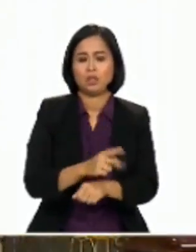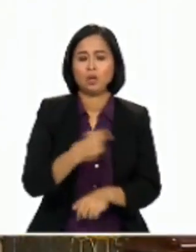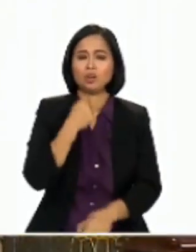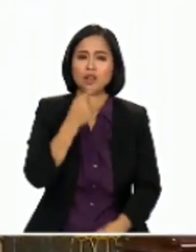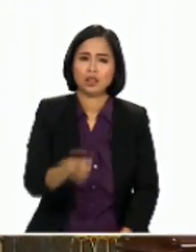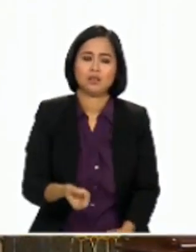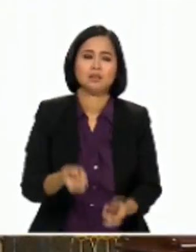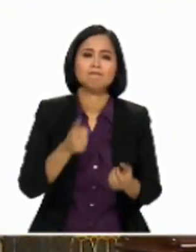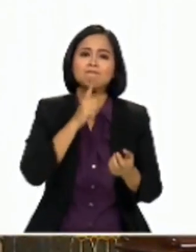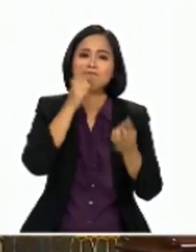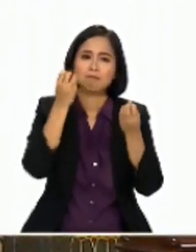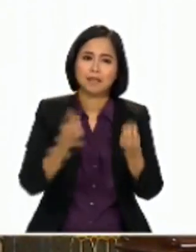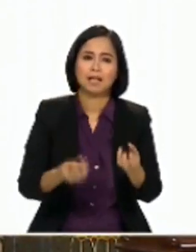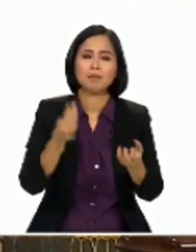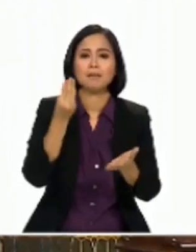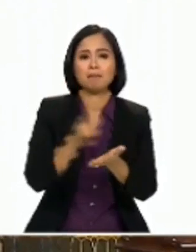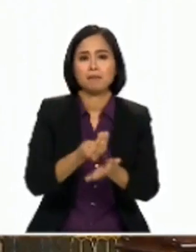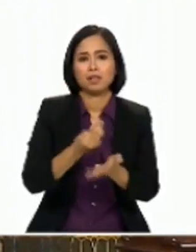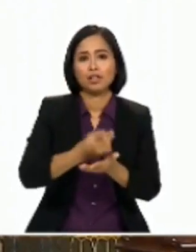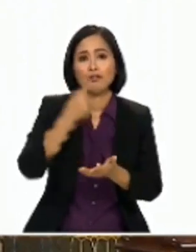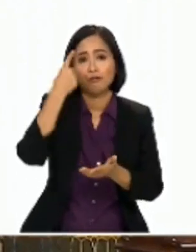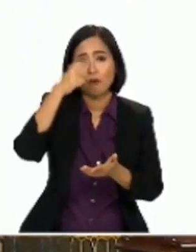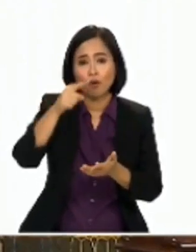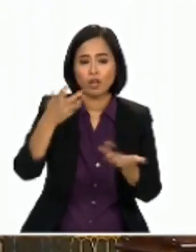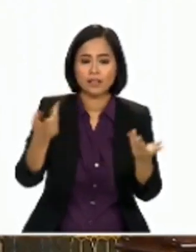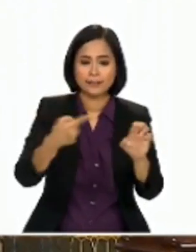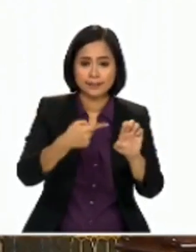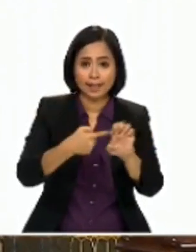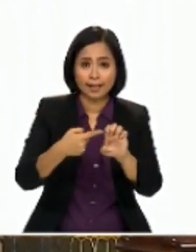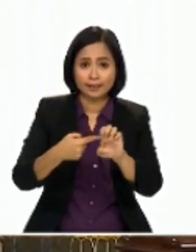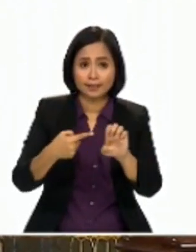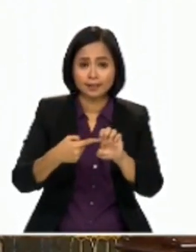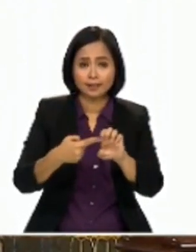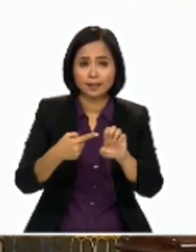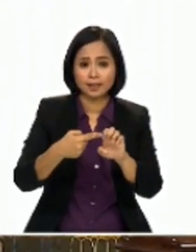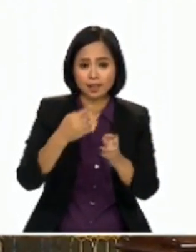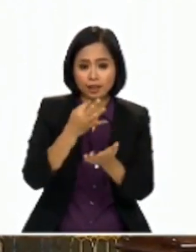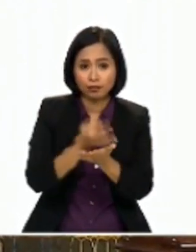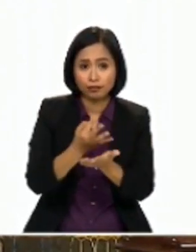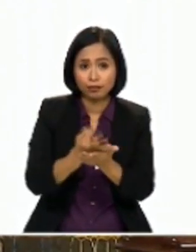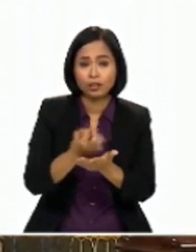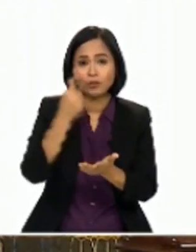marami tayong pera para extra money to uplift